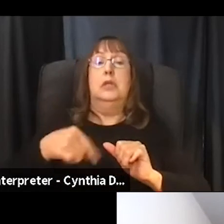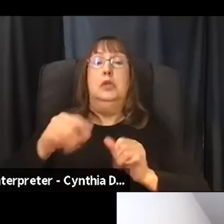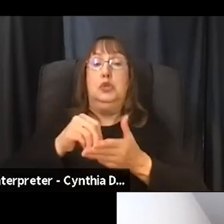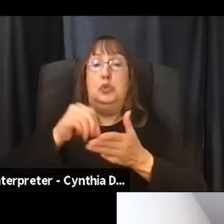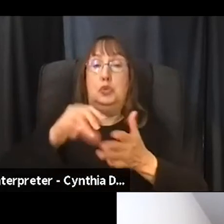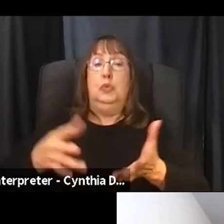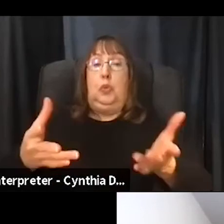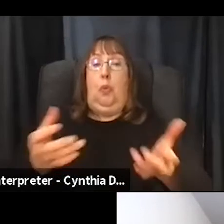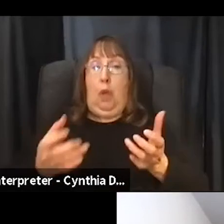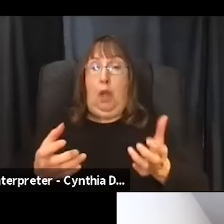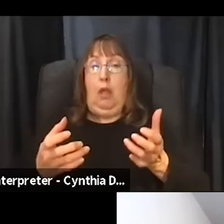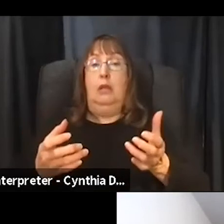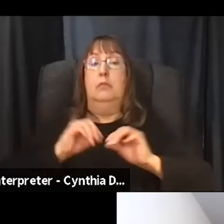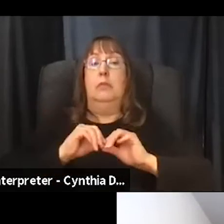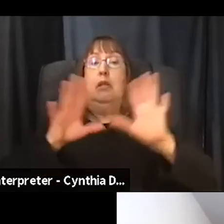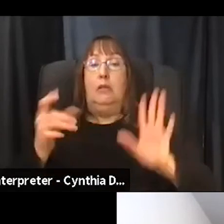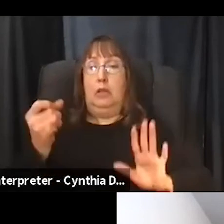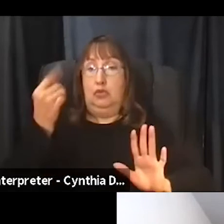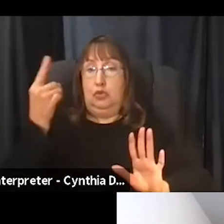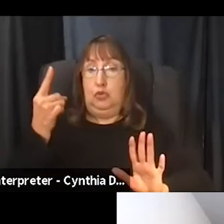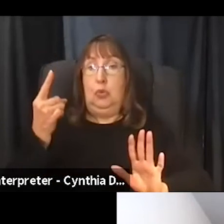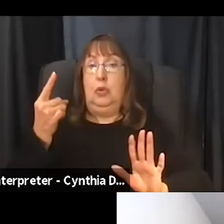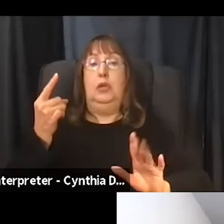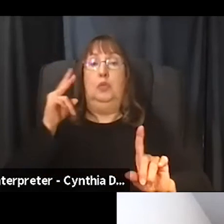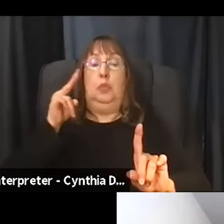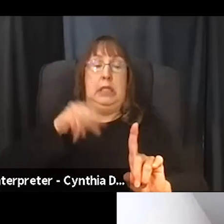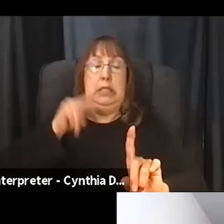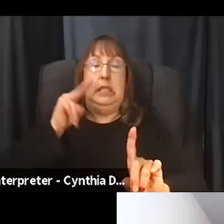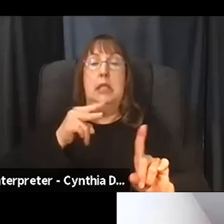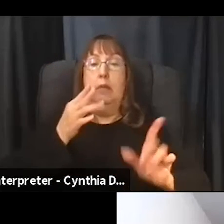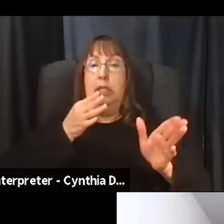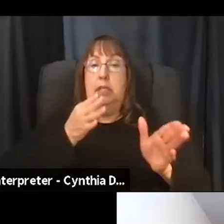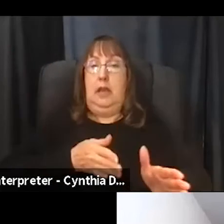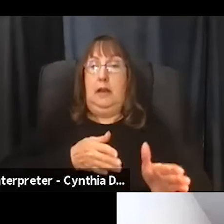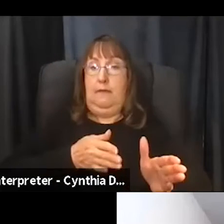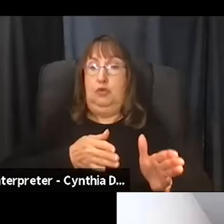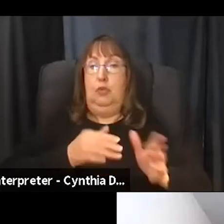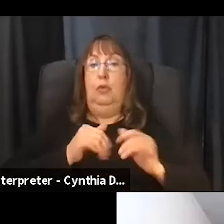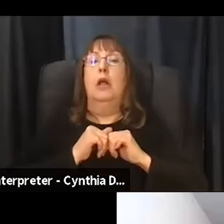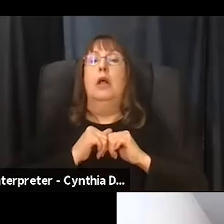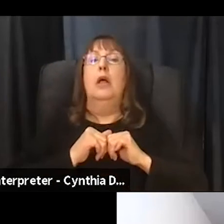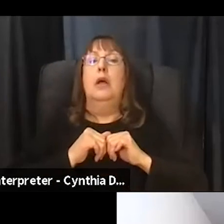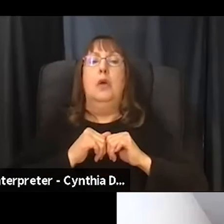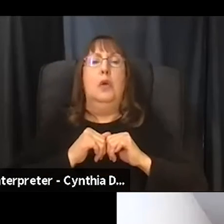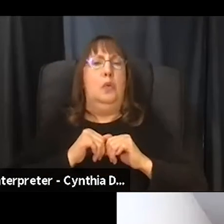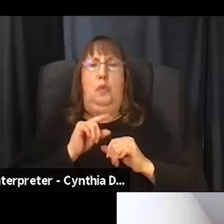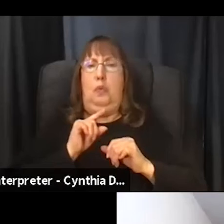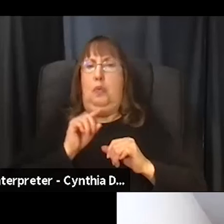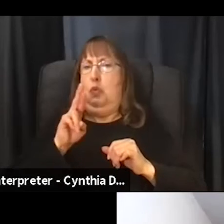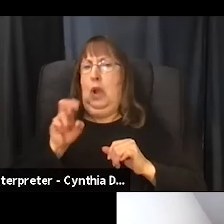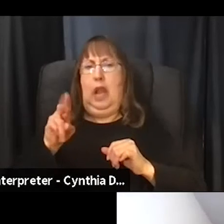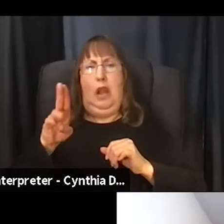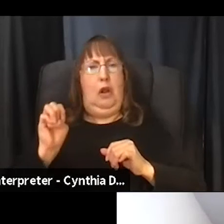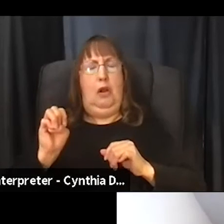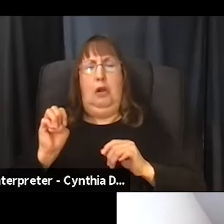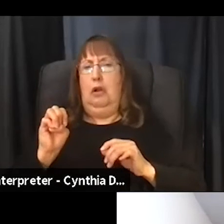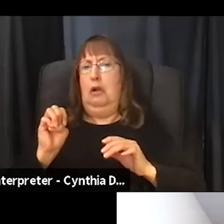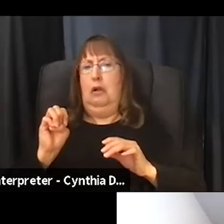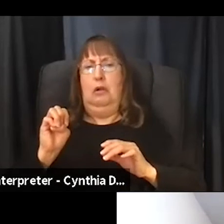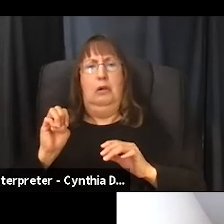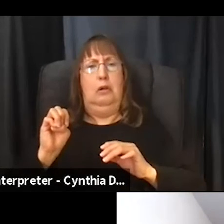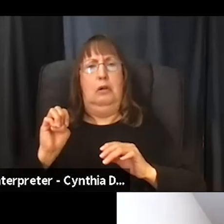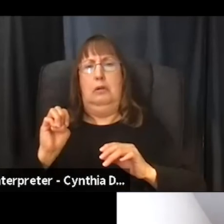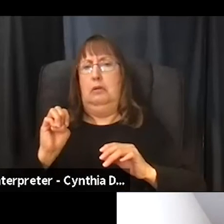and looked at as an individual. Very rarely are accommodations the same for